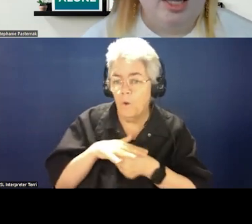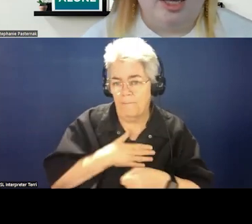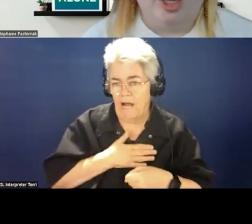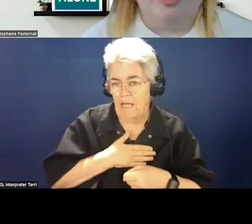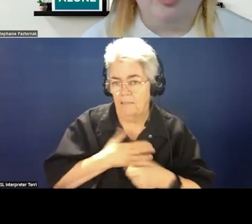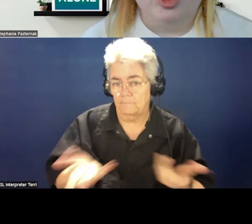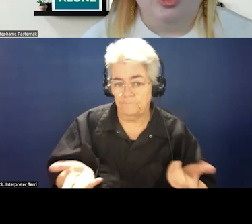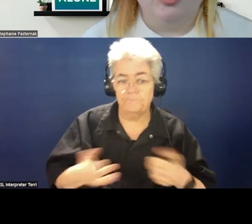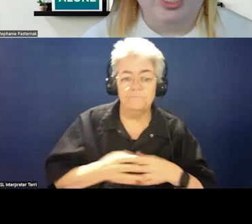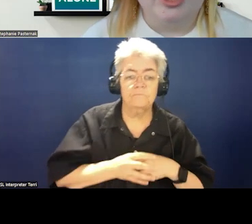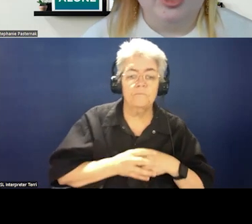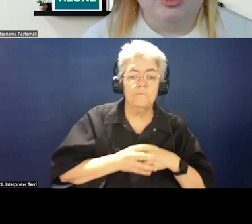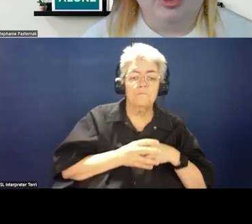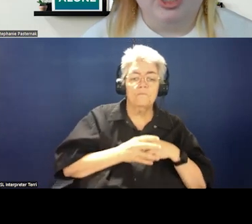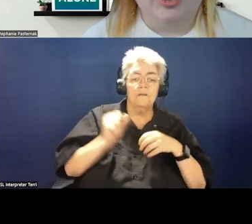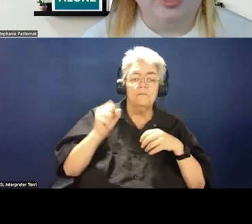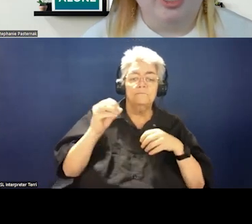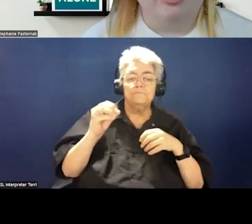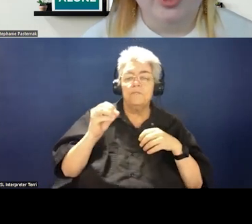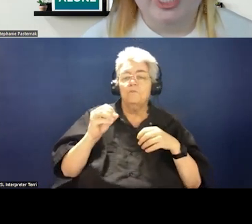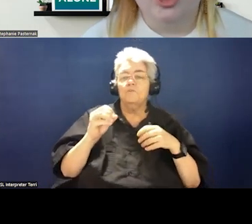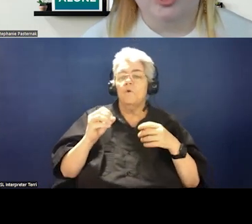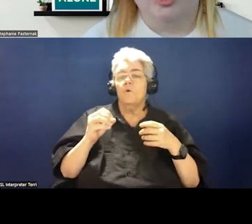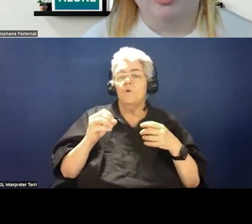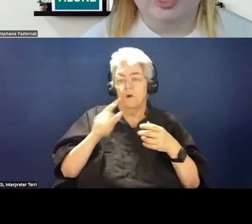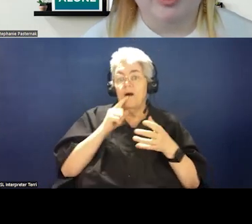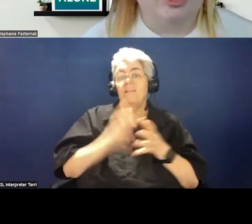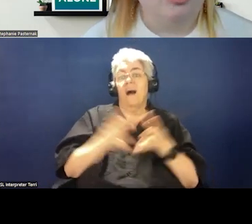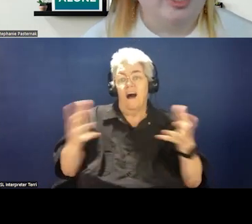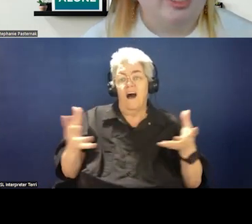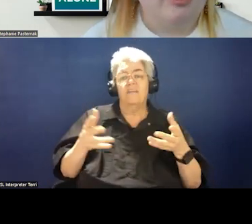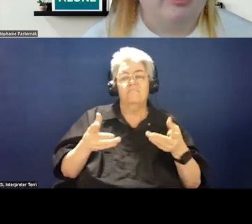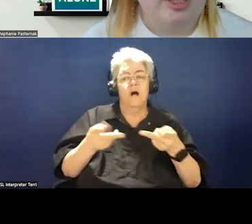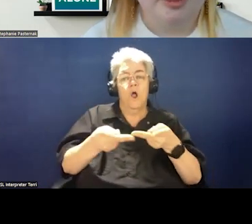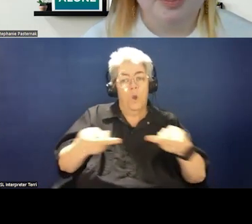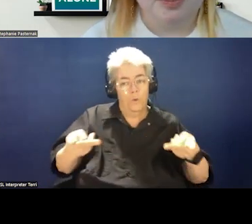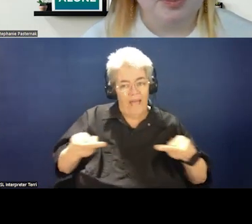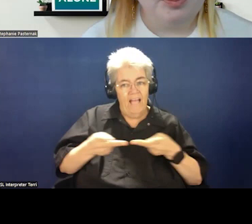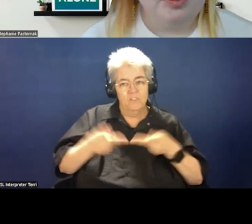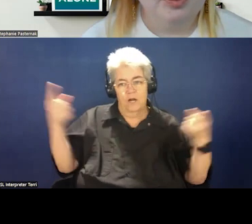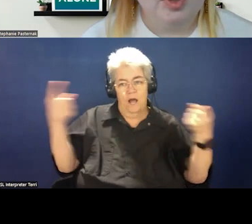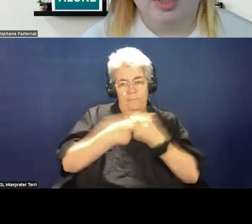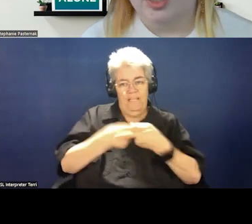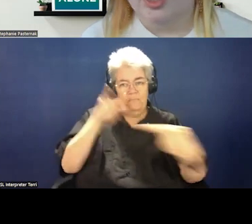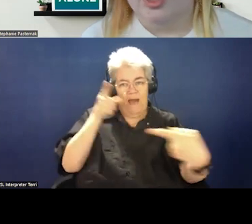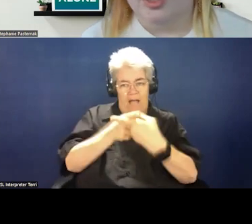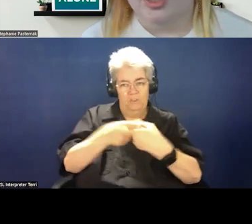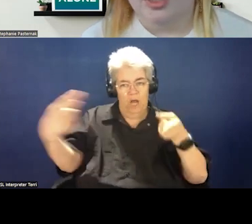in. So that tells us there is a lot of location mismatch right now out there.